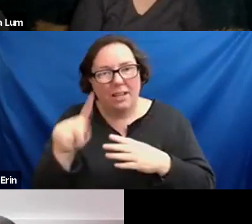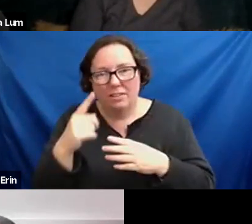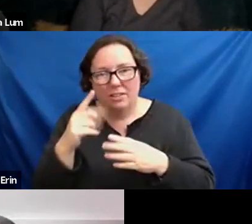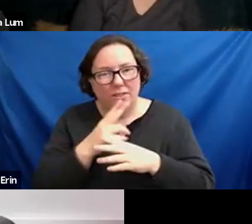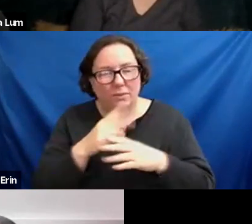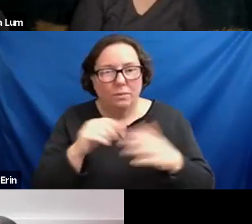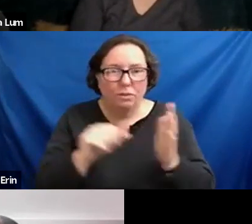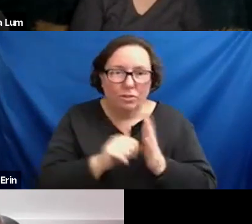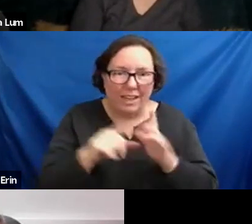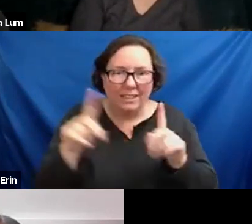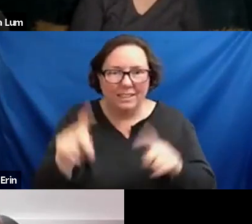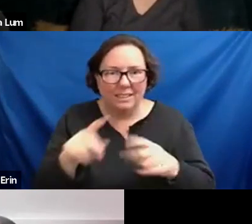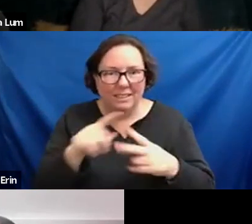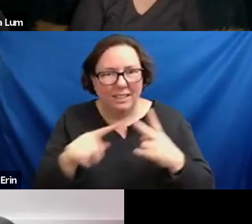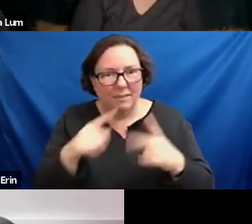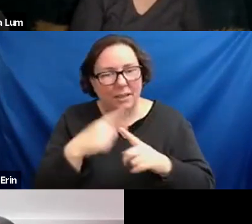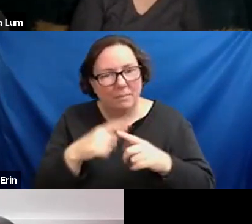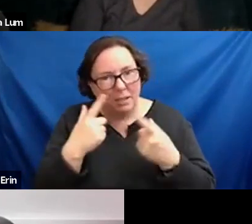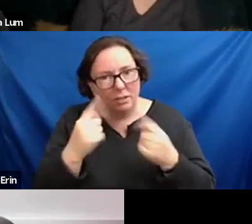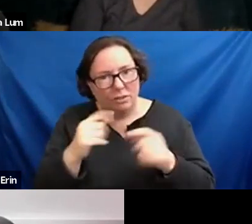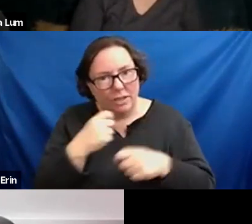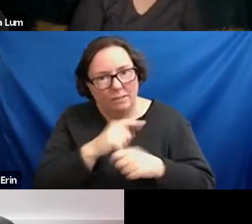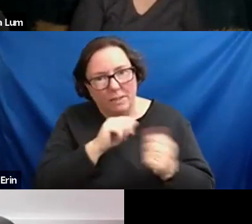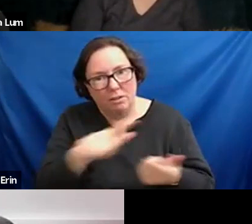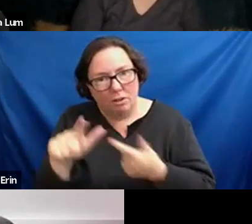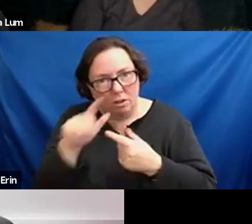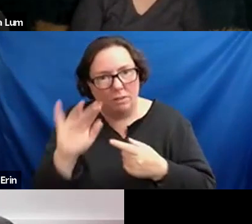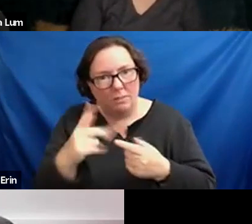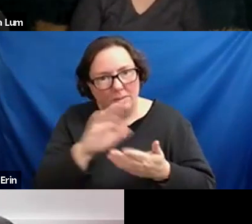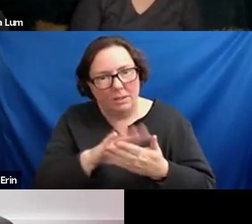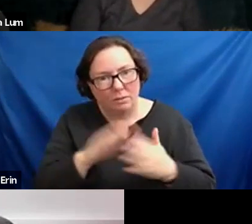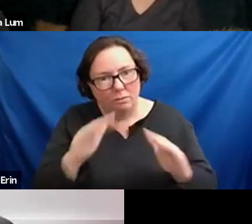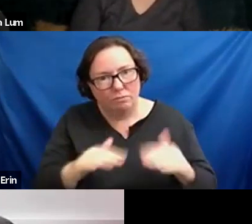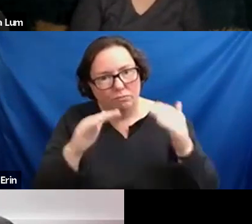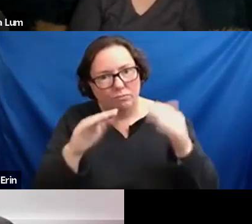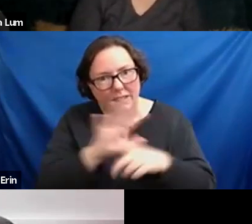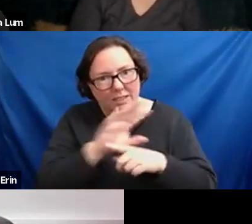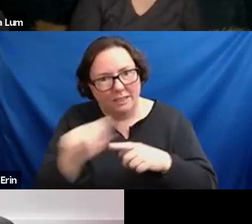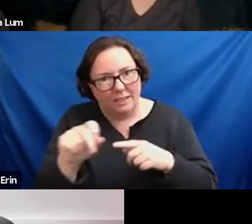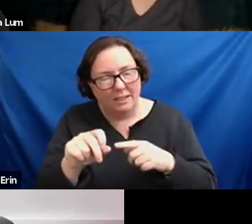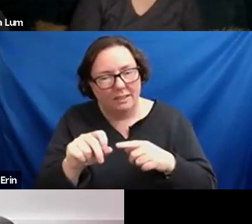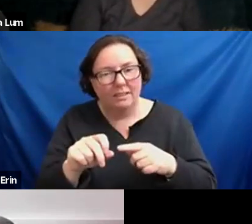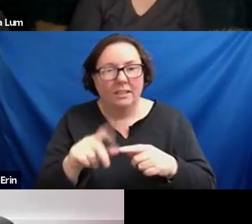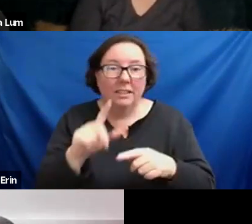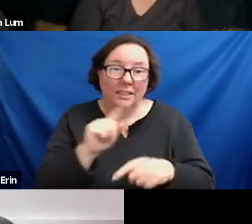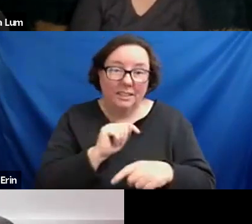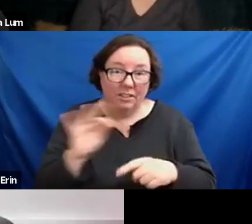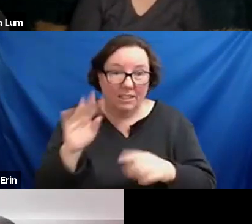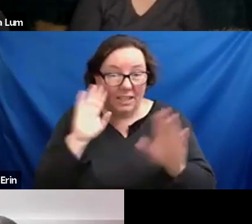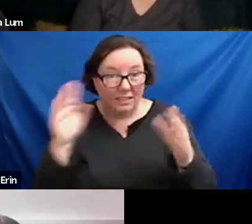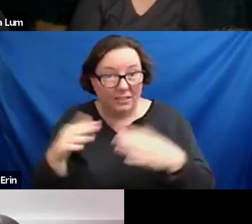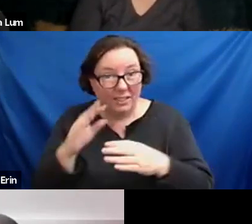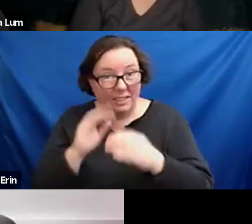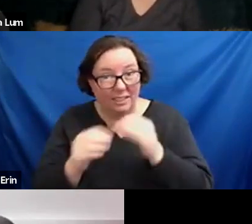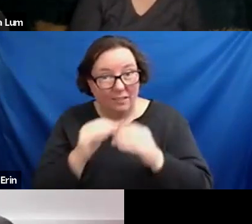grades and an exam, but work to make all of BPS schools excel and succeed. Is there a task force dedicated to